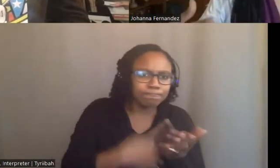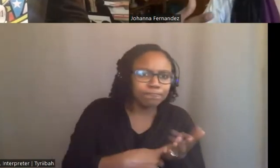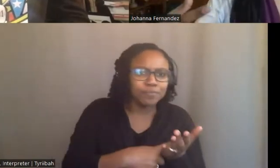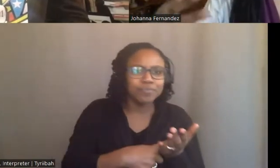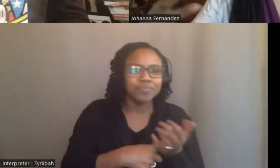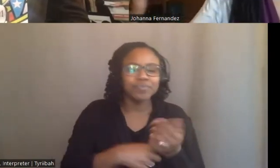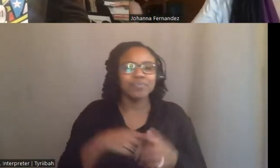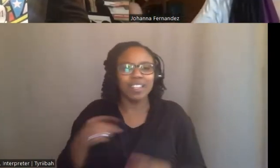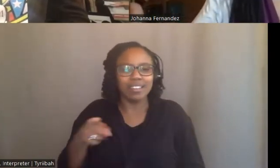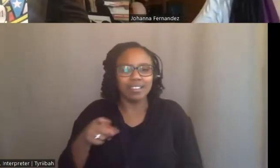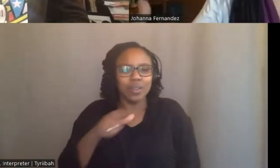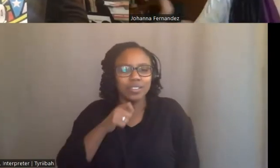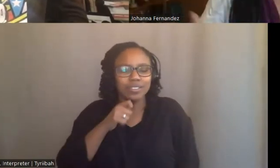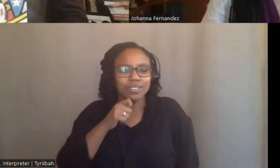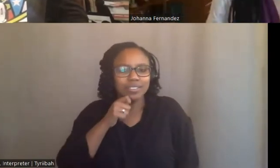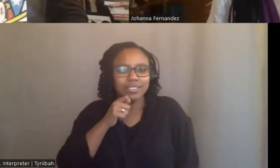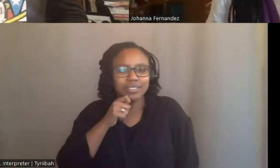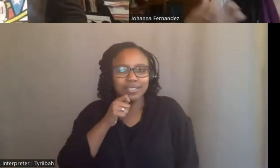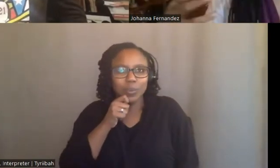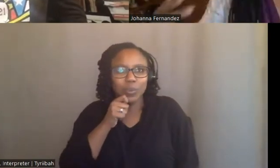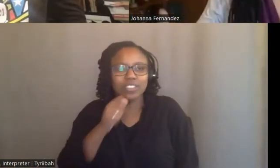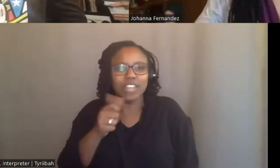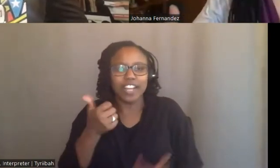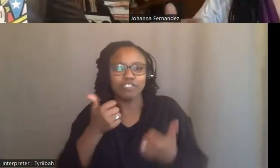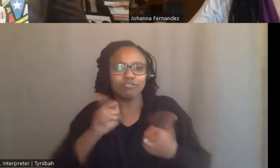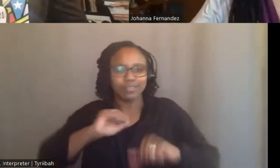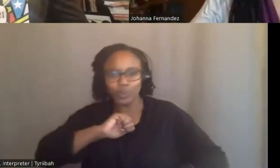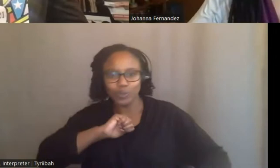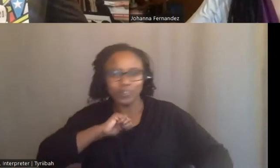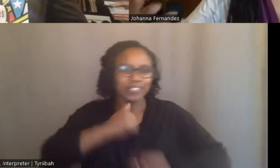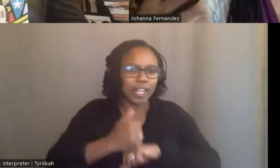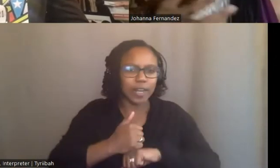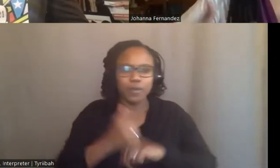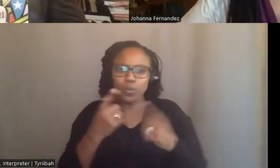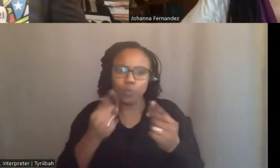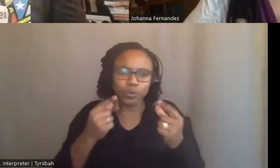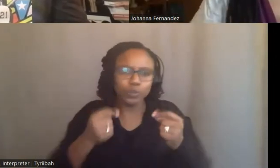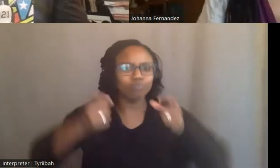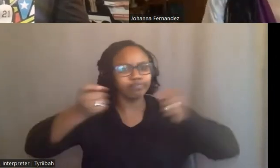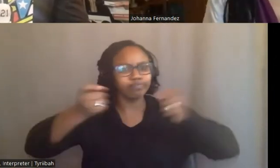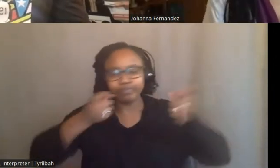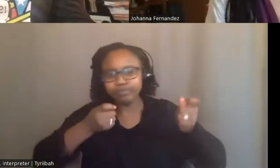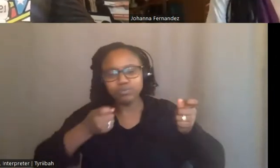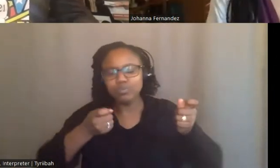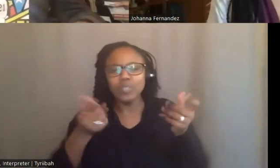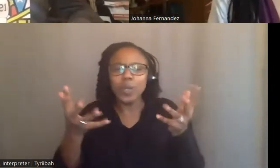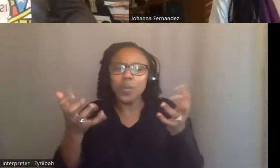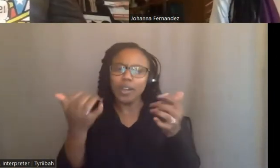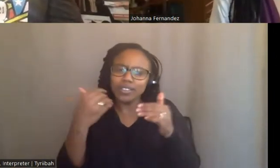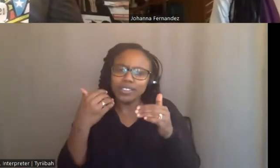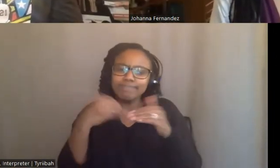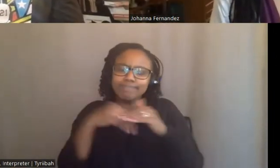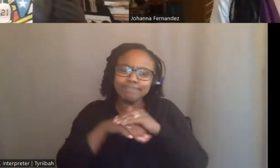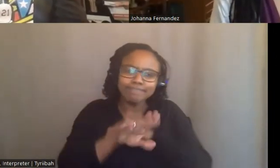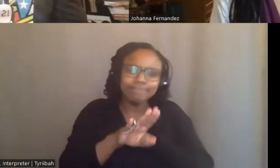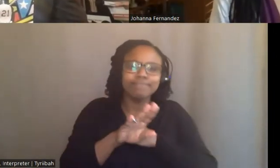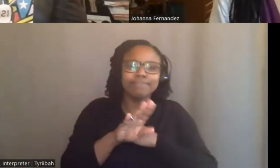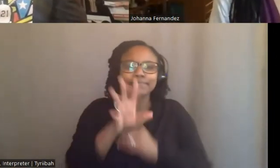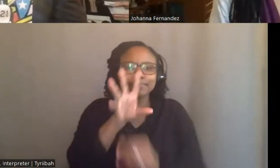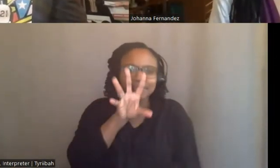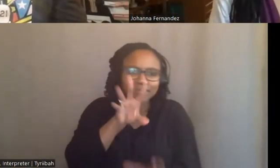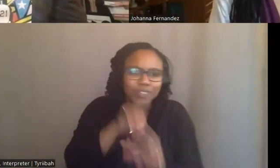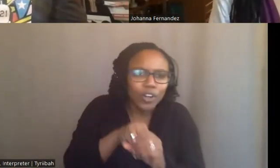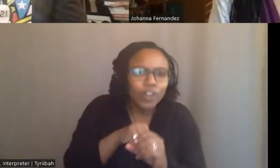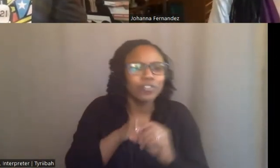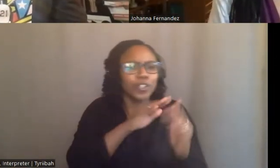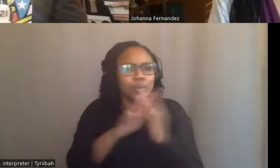prescribing an agenda, but he wanted to come in and participate in community conversations, and